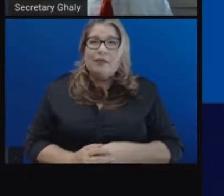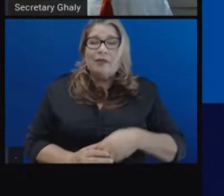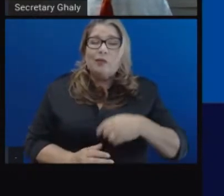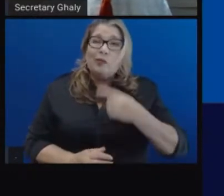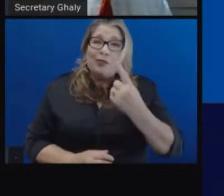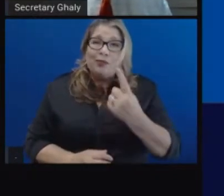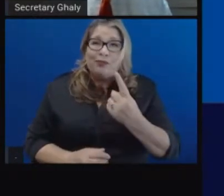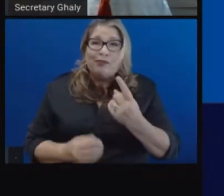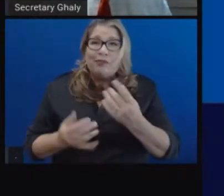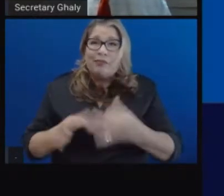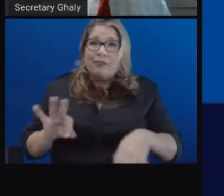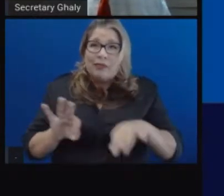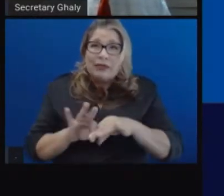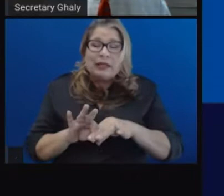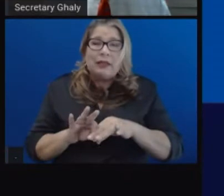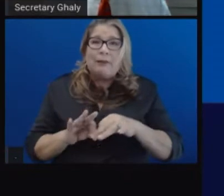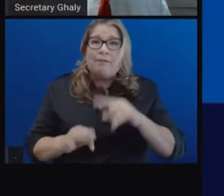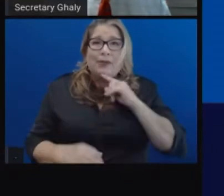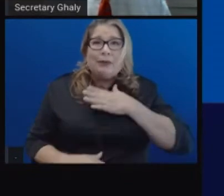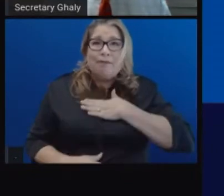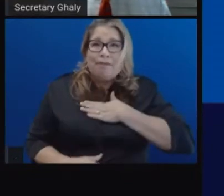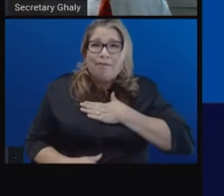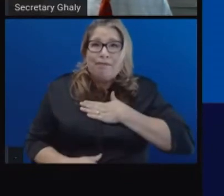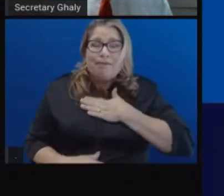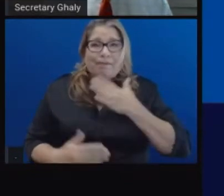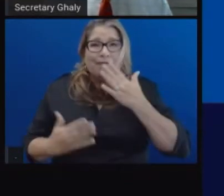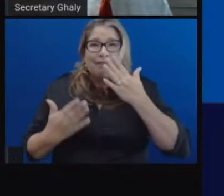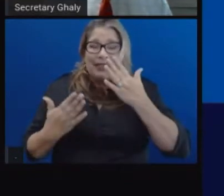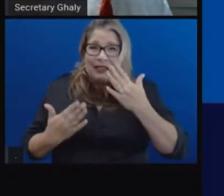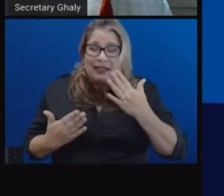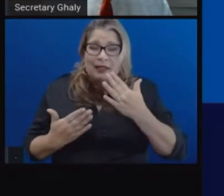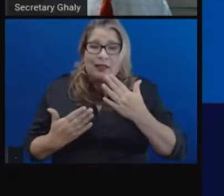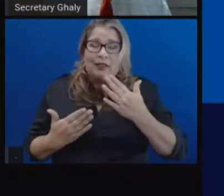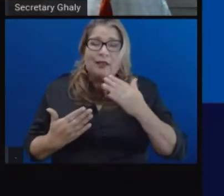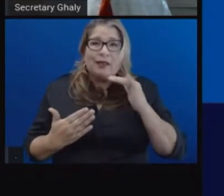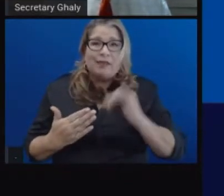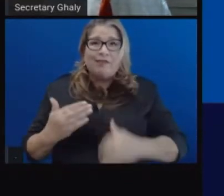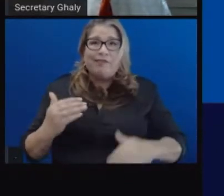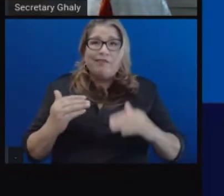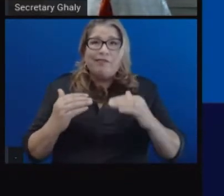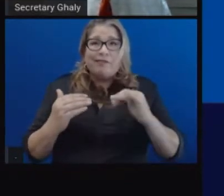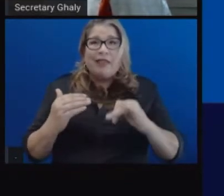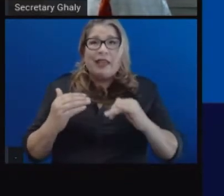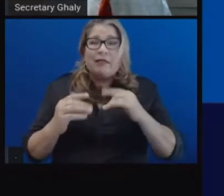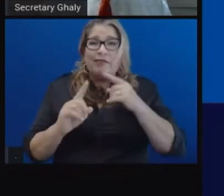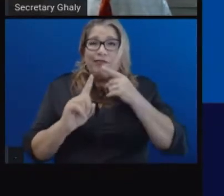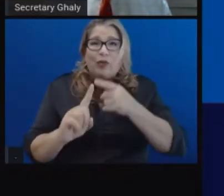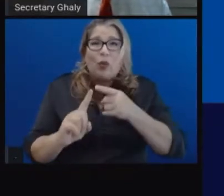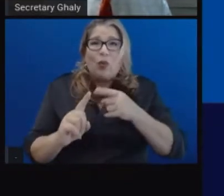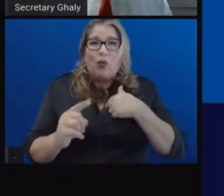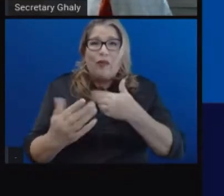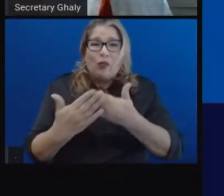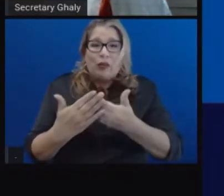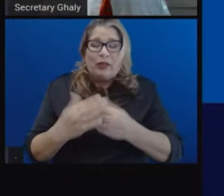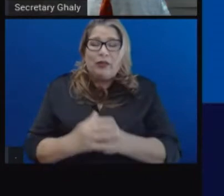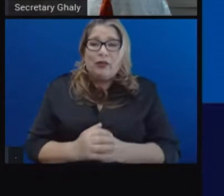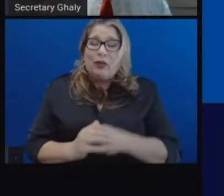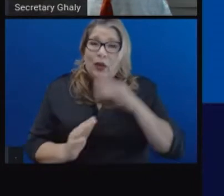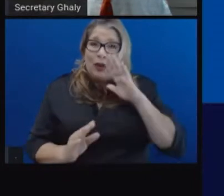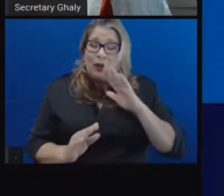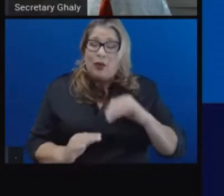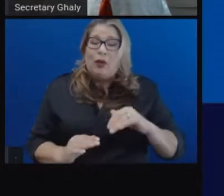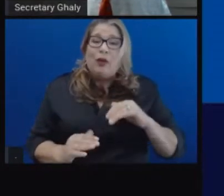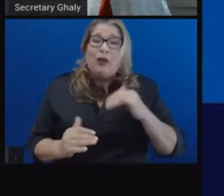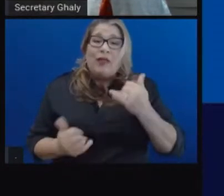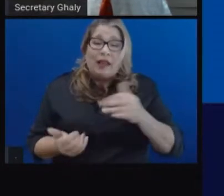milestone that the state has reached. And despite some of the early indications of positive news, we know that